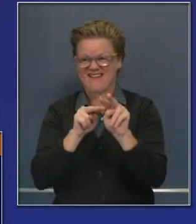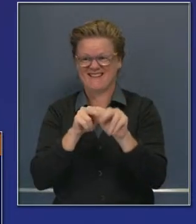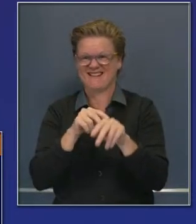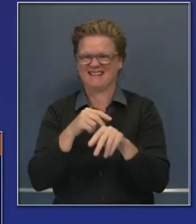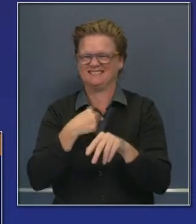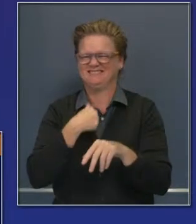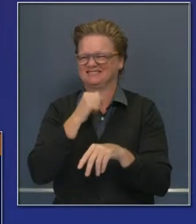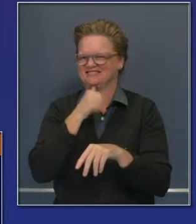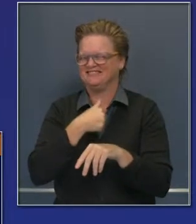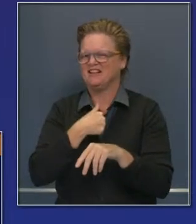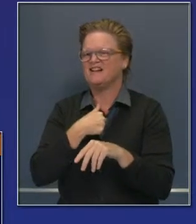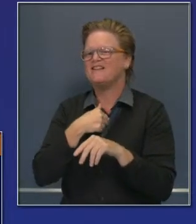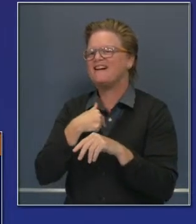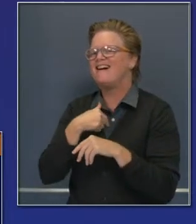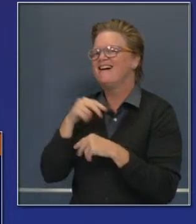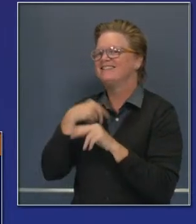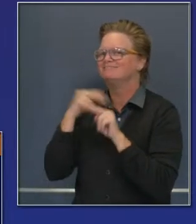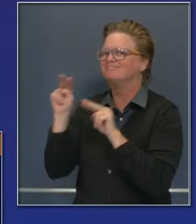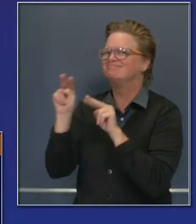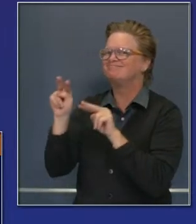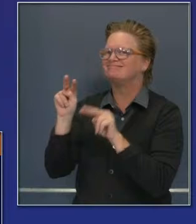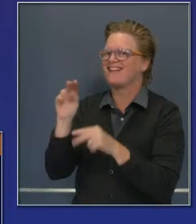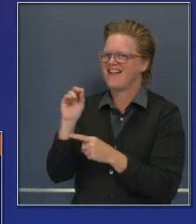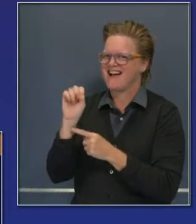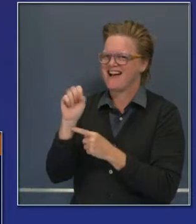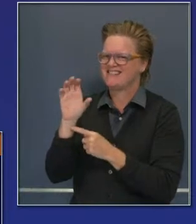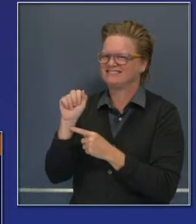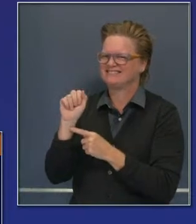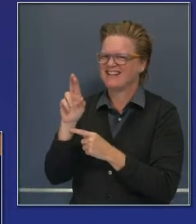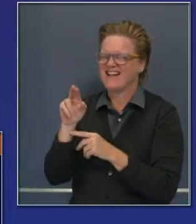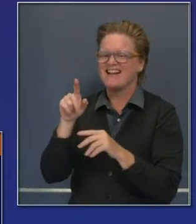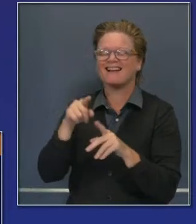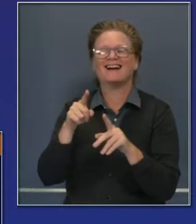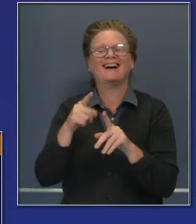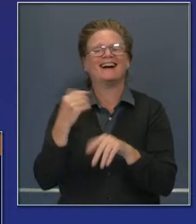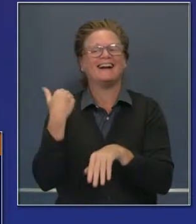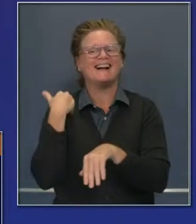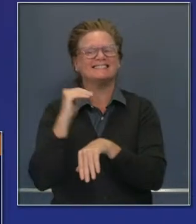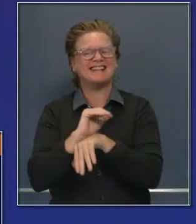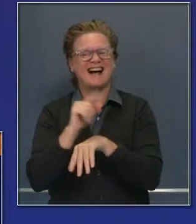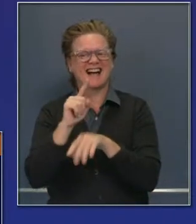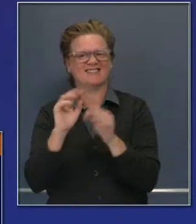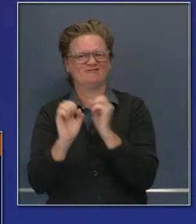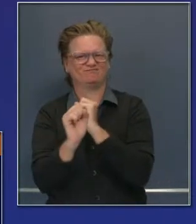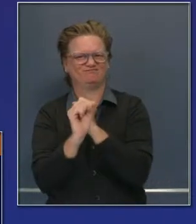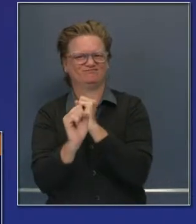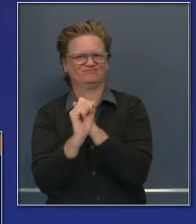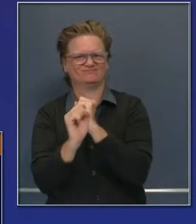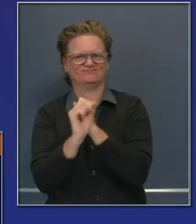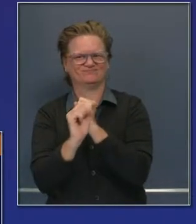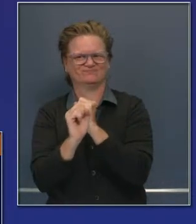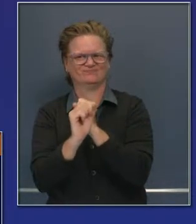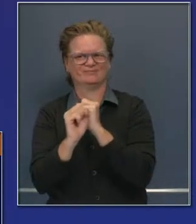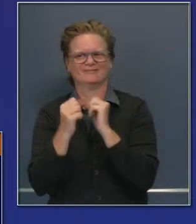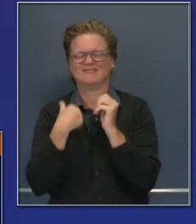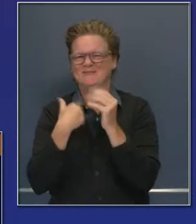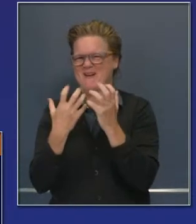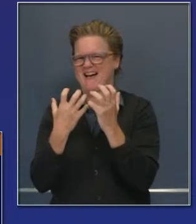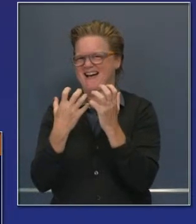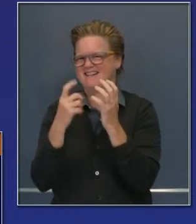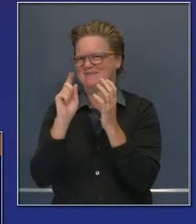characters of Sesame Street last night. And I wanted to share with you that focus and share with you a new